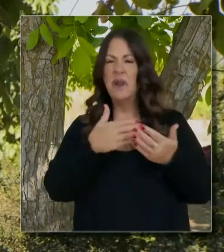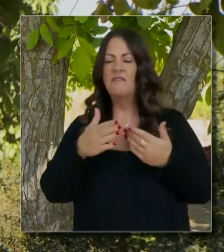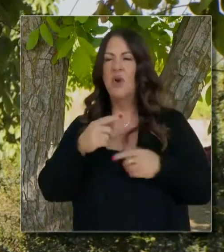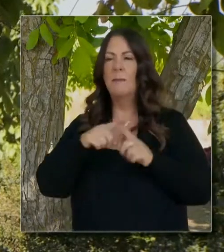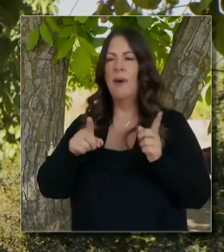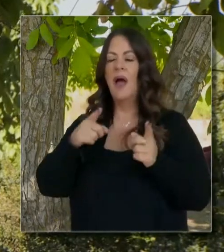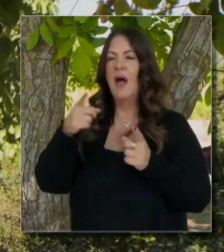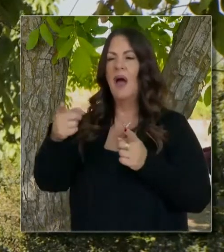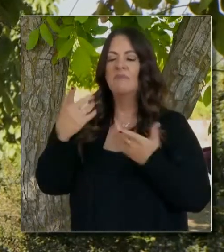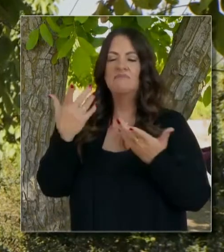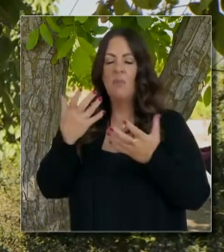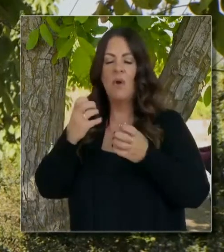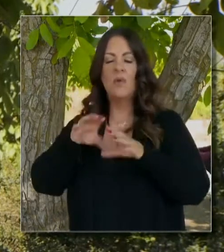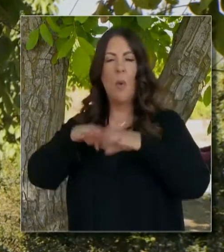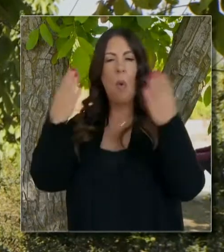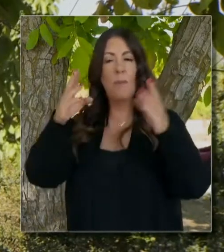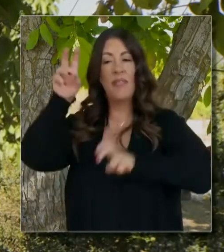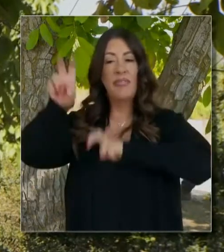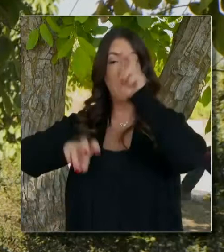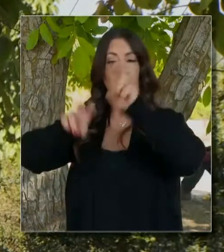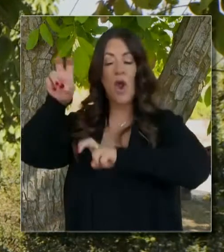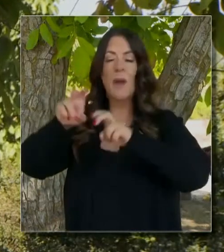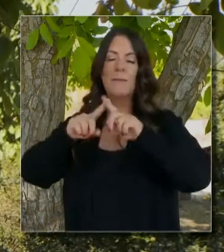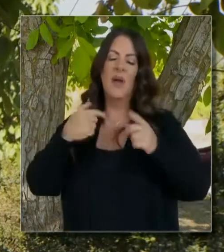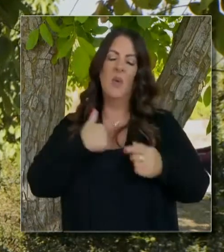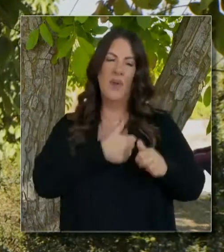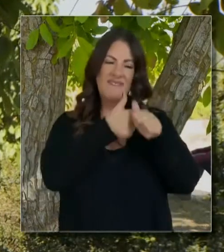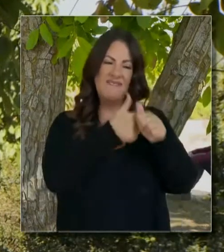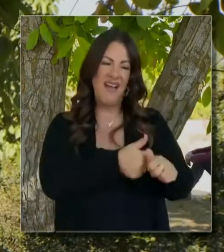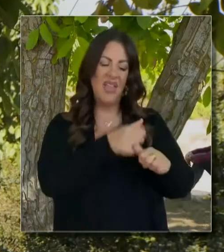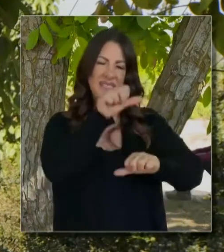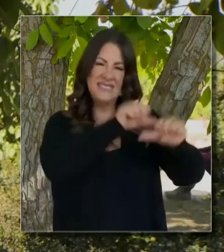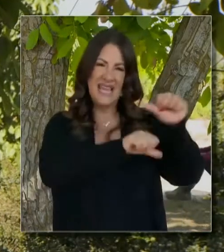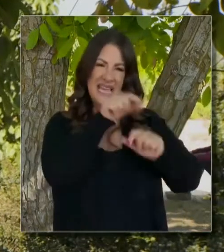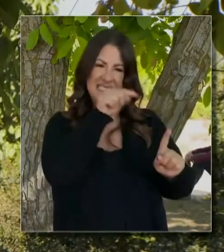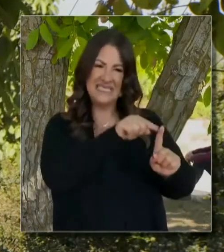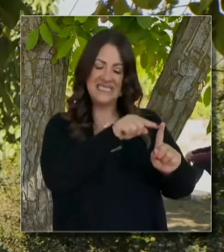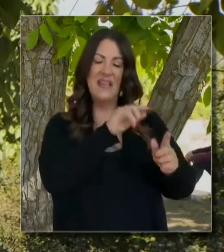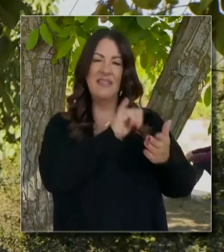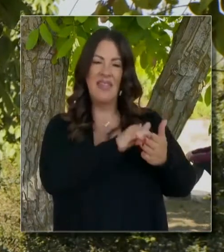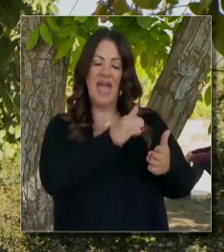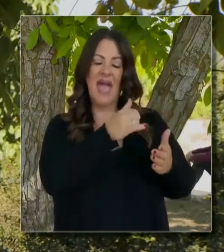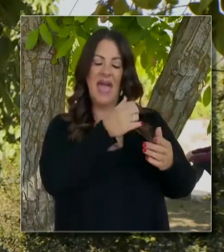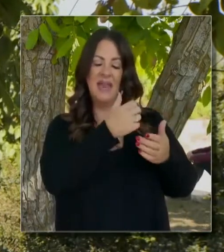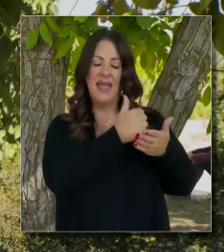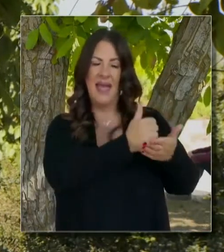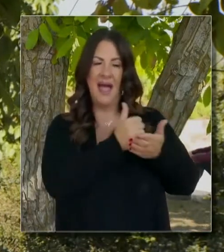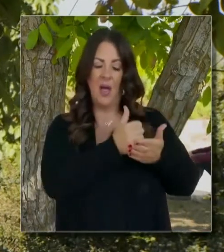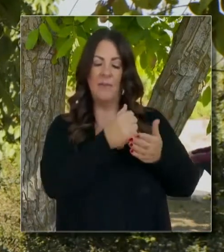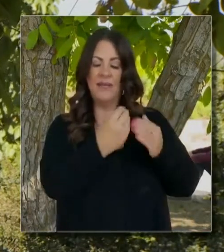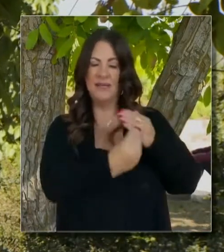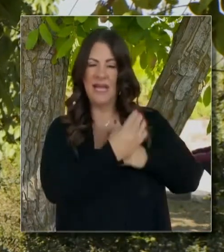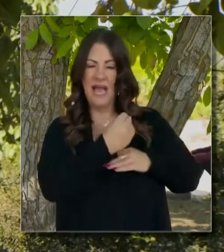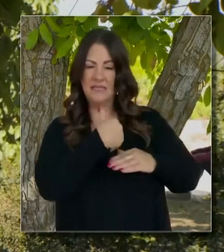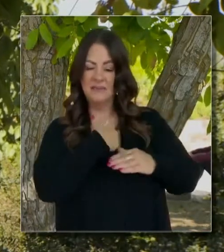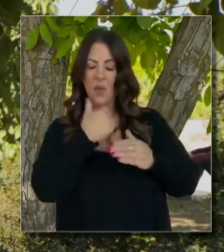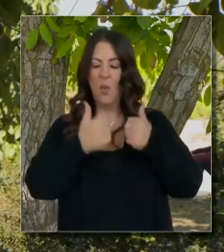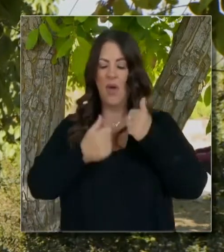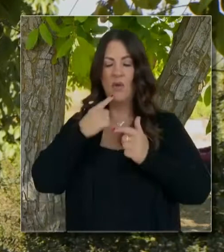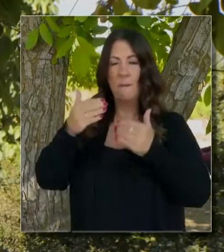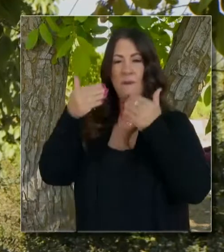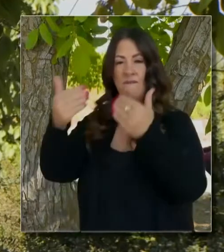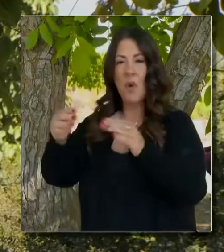science and data make that determination. I understand the dialectic, the friction, the frustration that many business leaders have, that they want to move